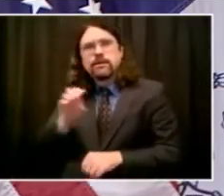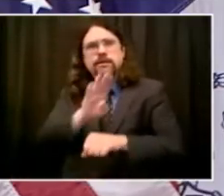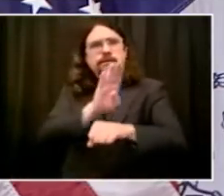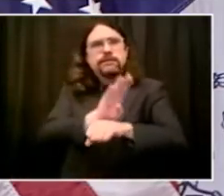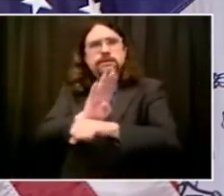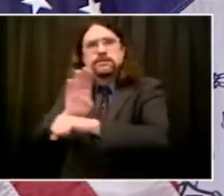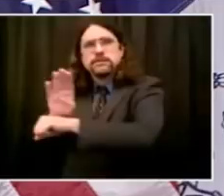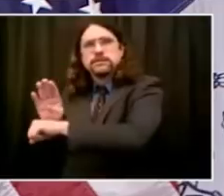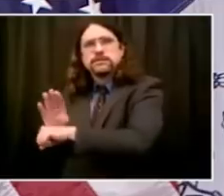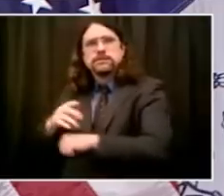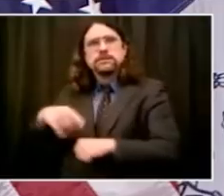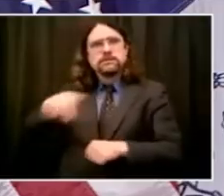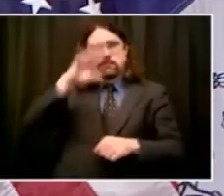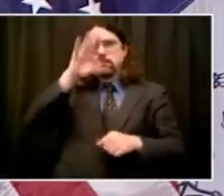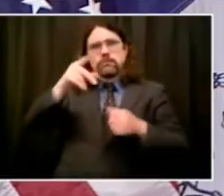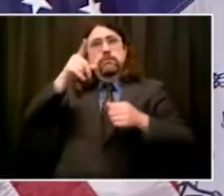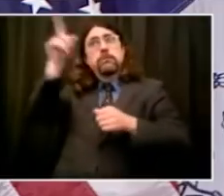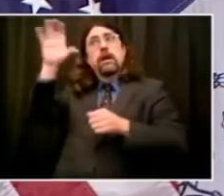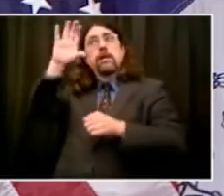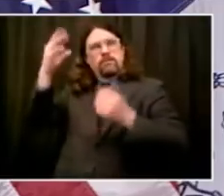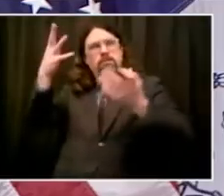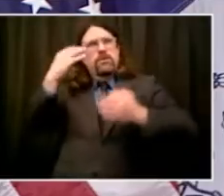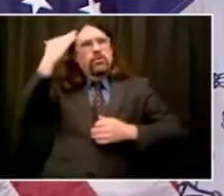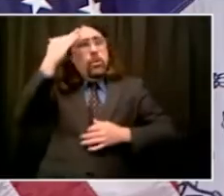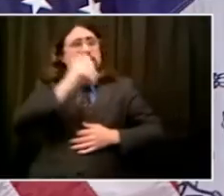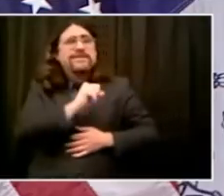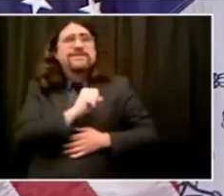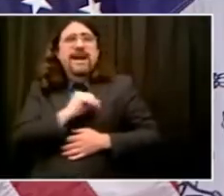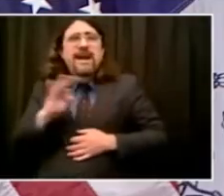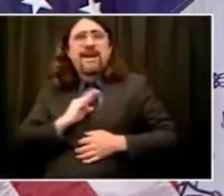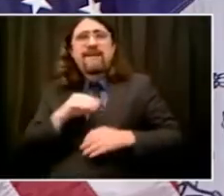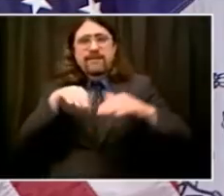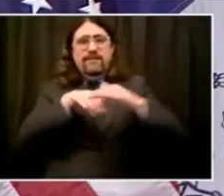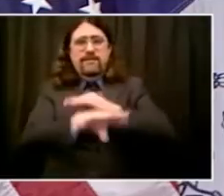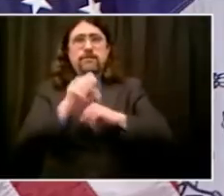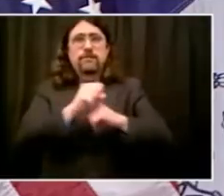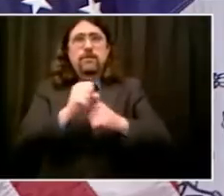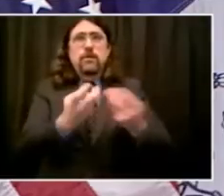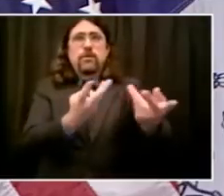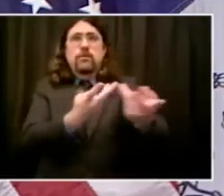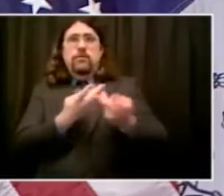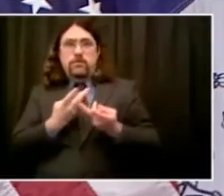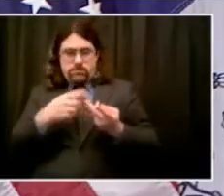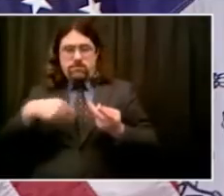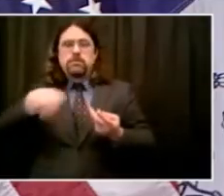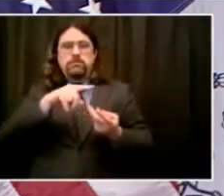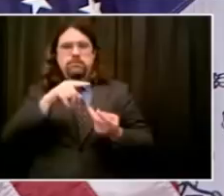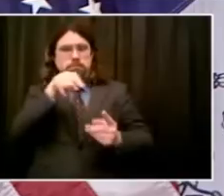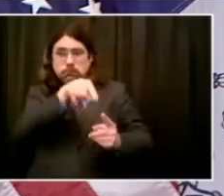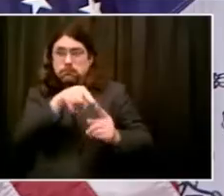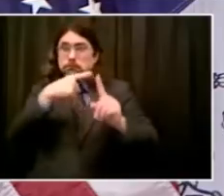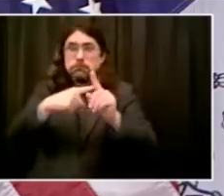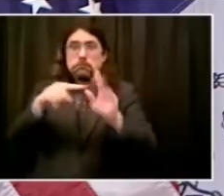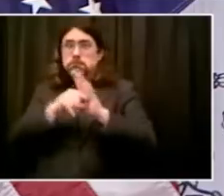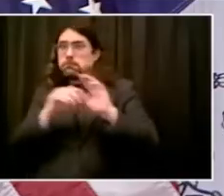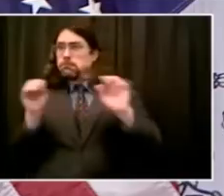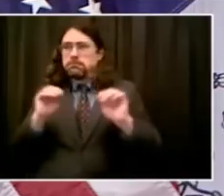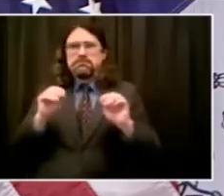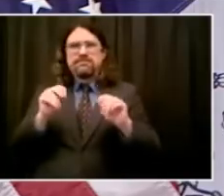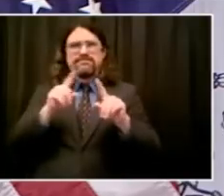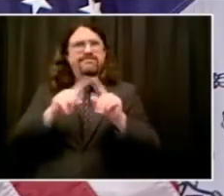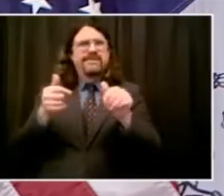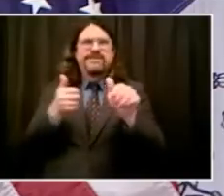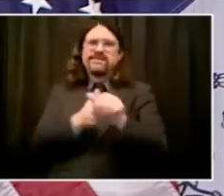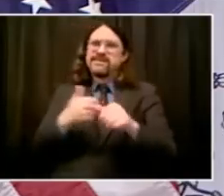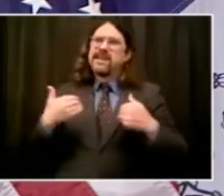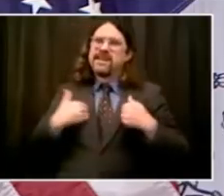rights concerns, there's a lot we got to balance in this. But from a societal point of view, we understand that people want to know